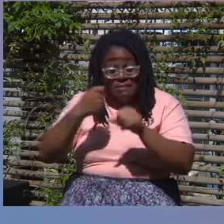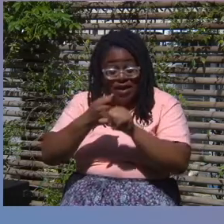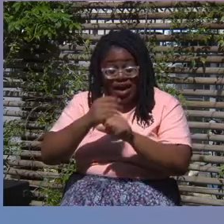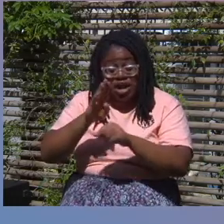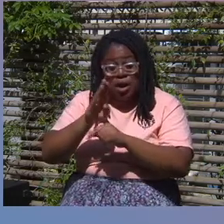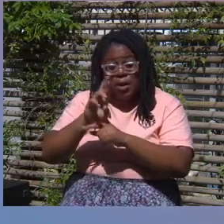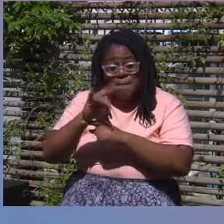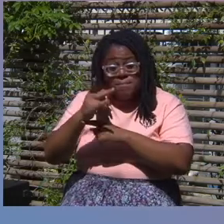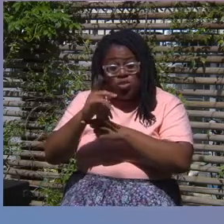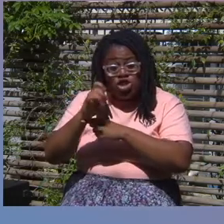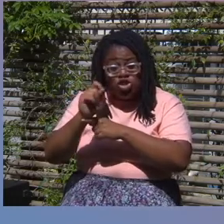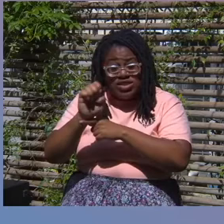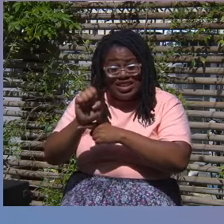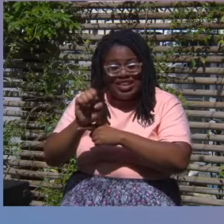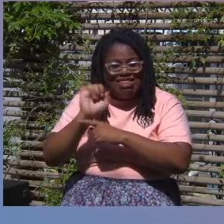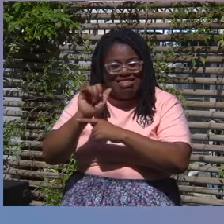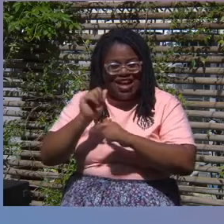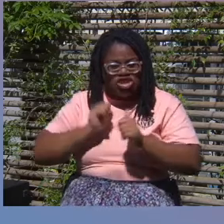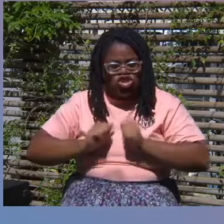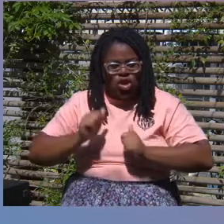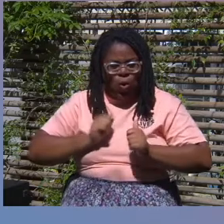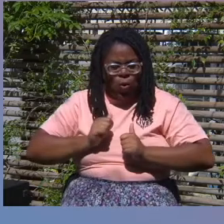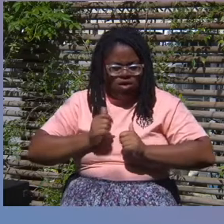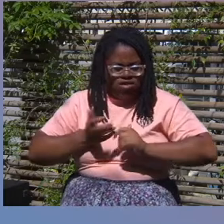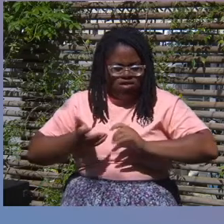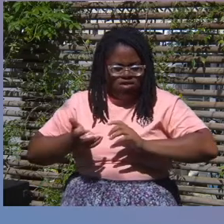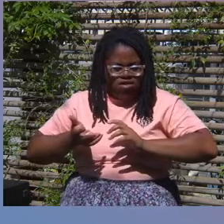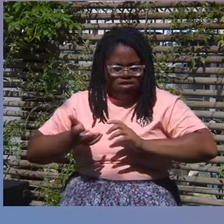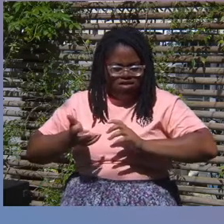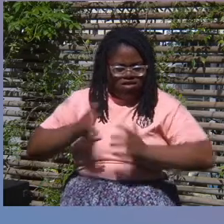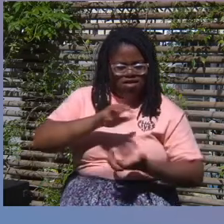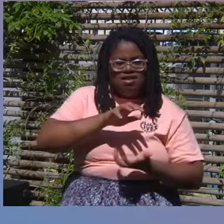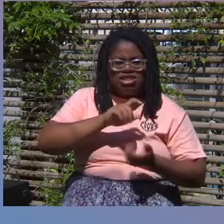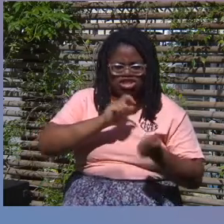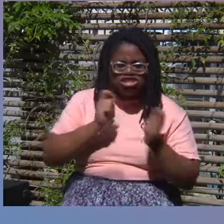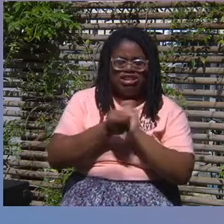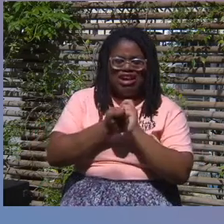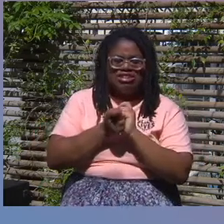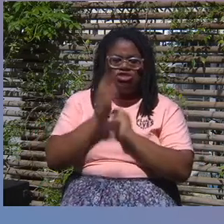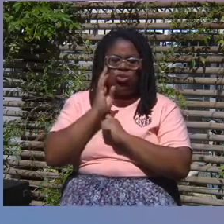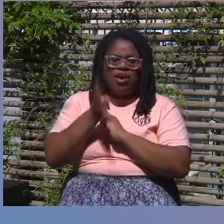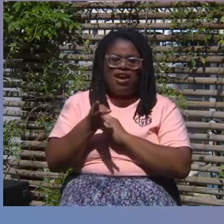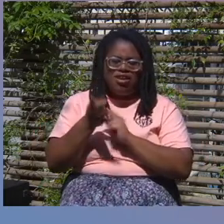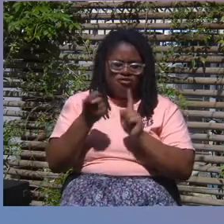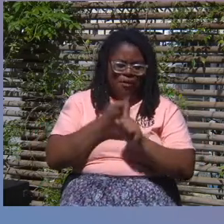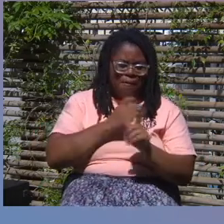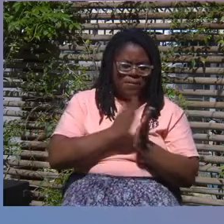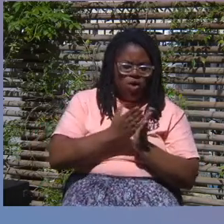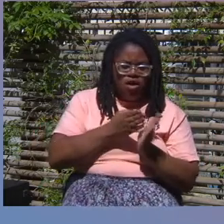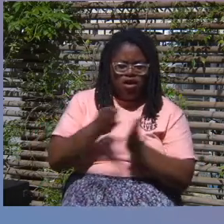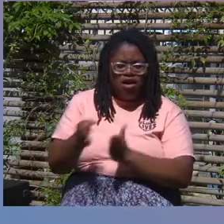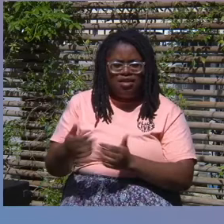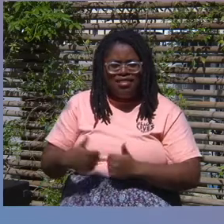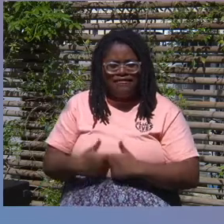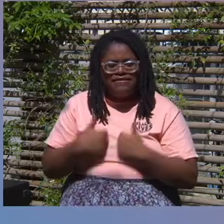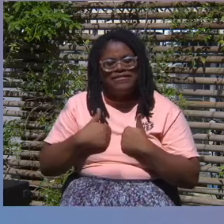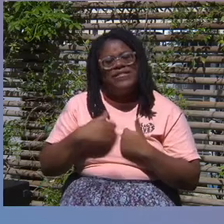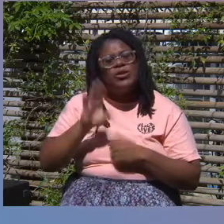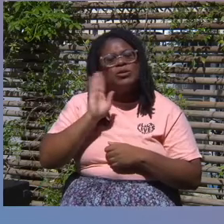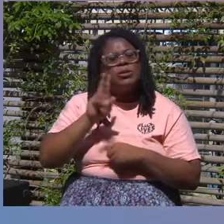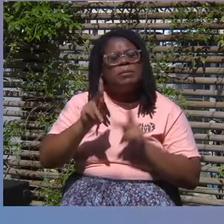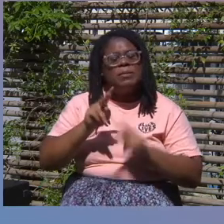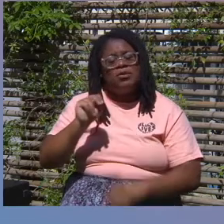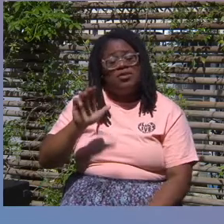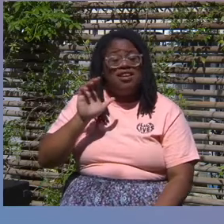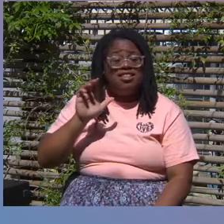something totally creative, took it out of the book and lifted it up into something else. You know, the people down there in North